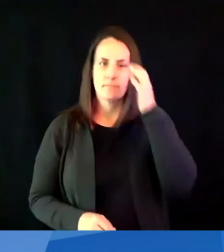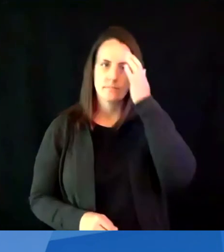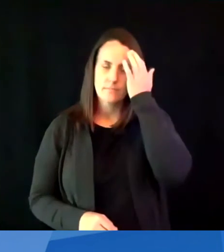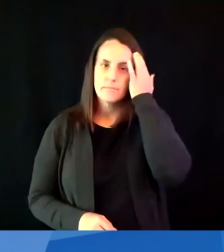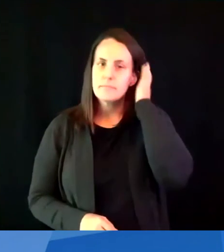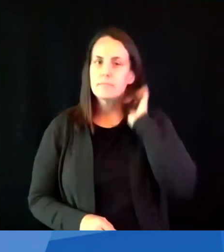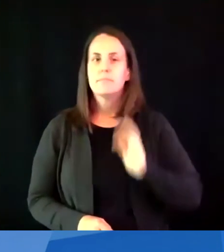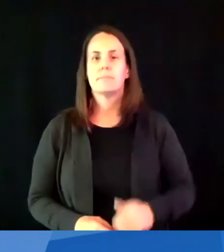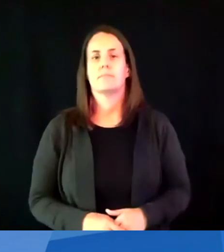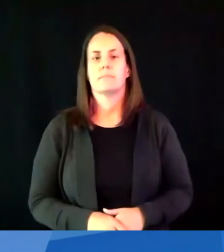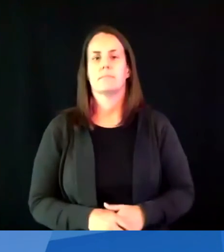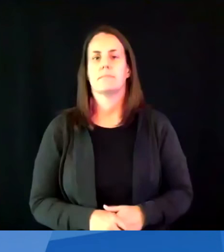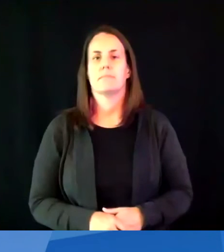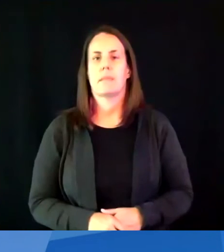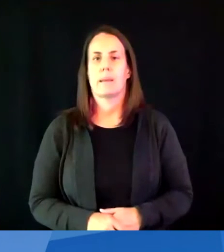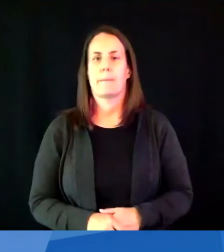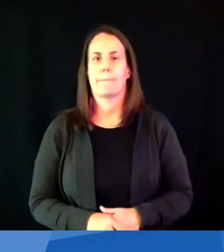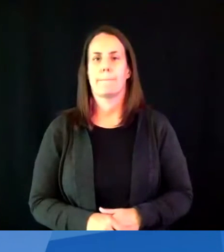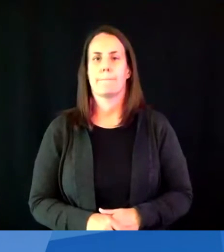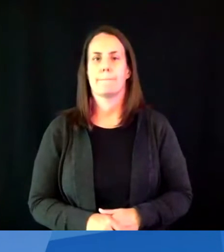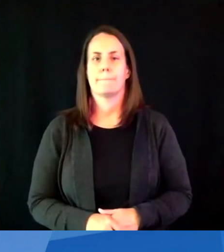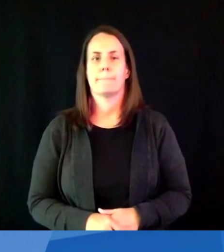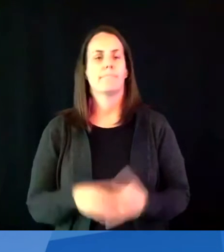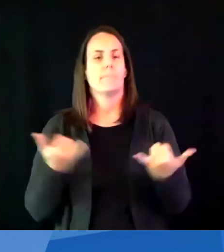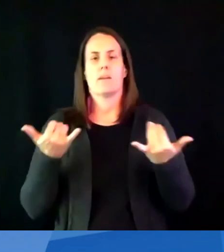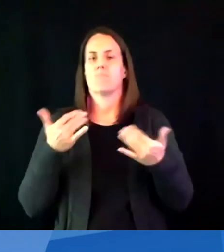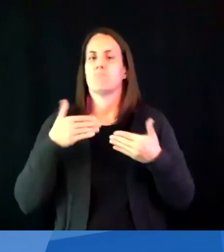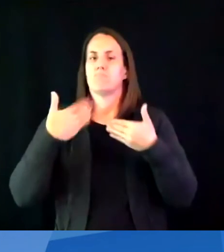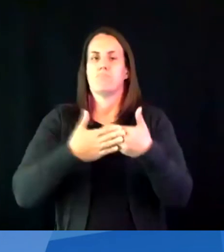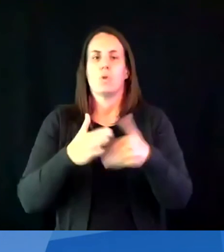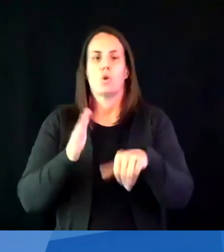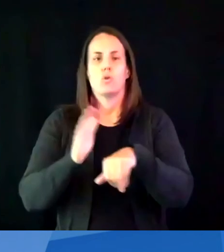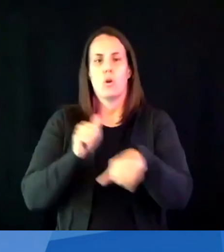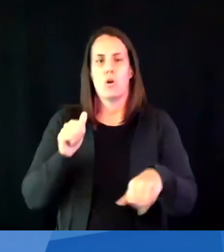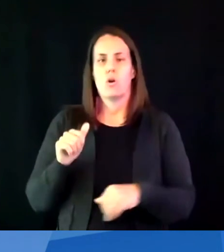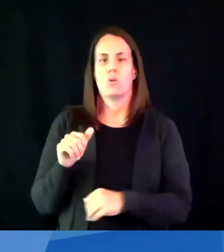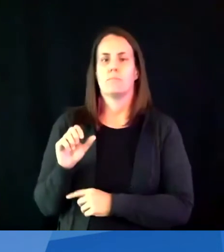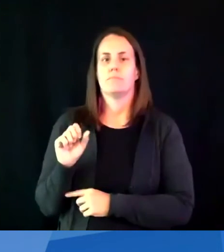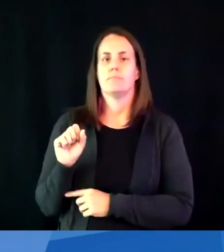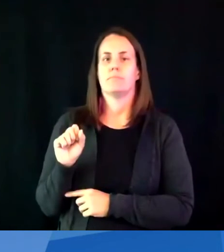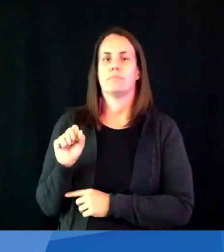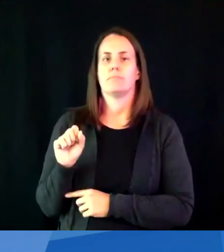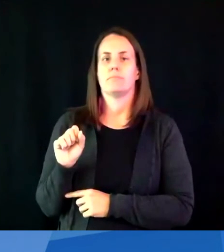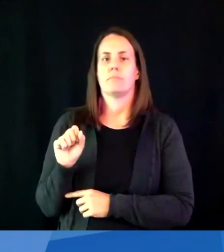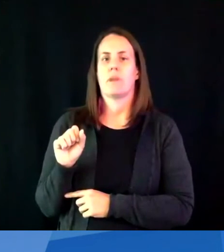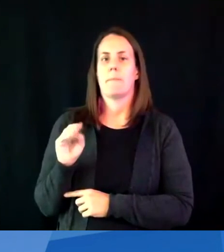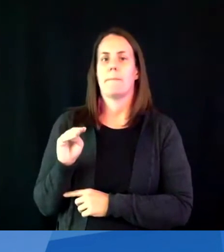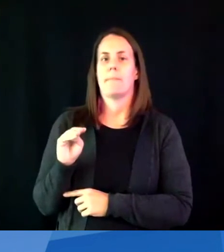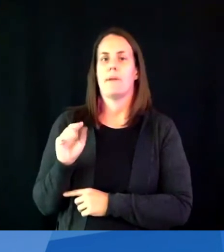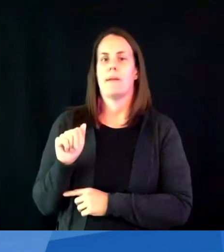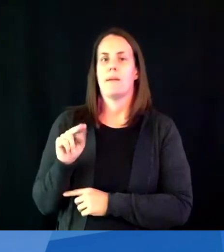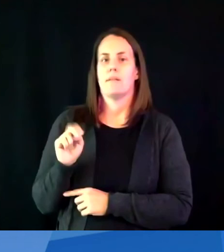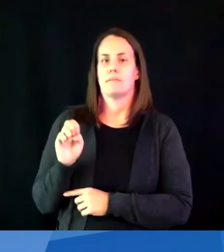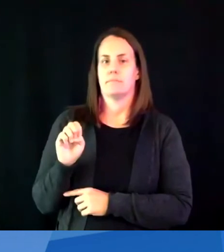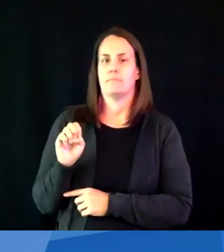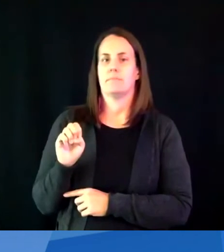All right, one more try for Shemaine Mills at Wisconsin Public Radio. Shemaine Mills.